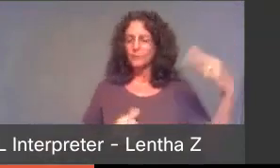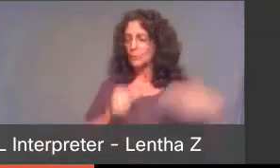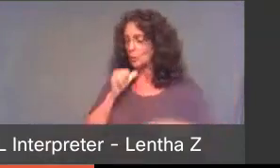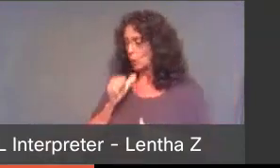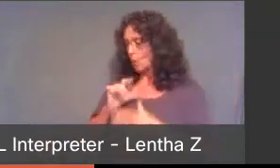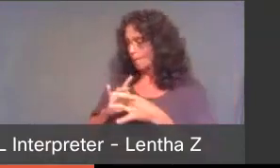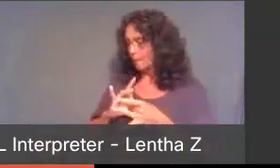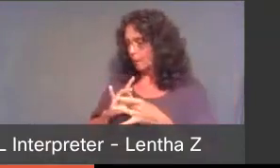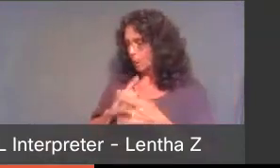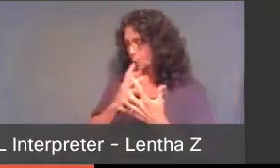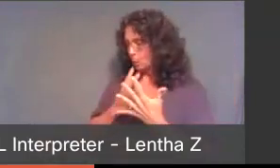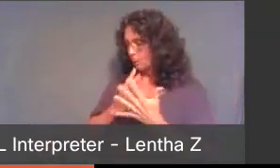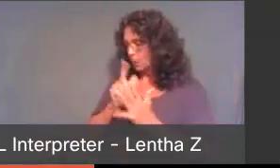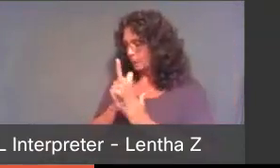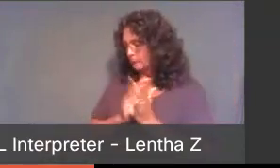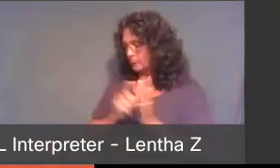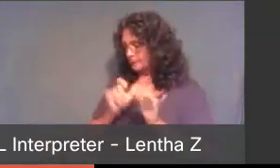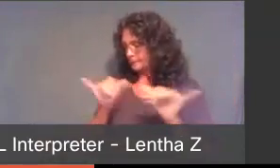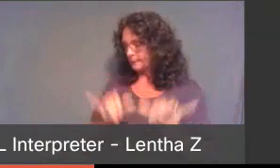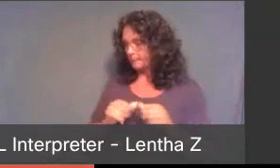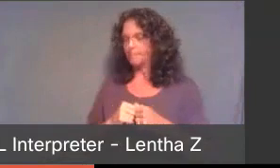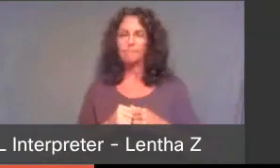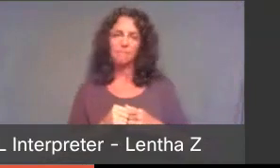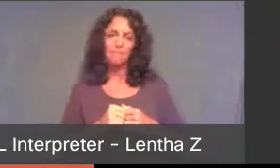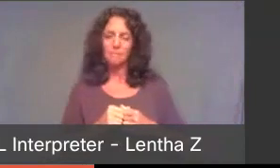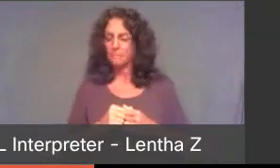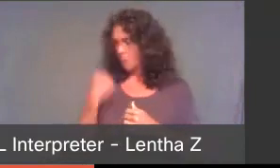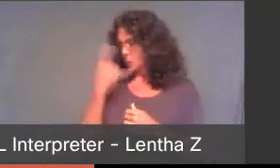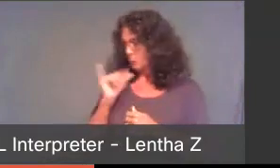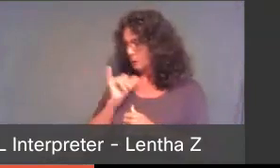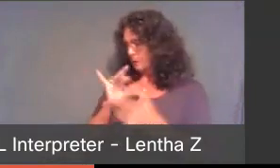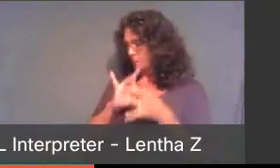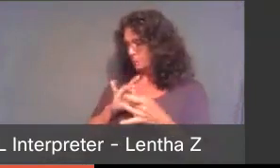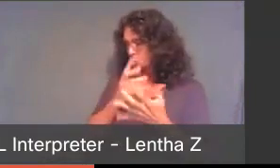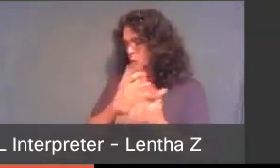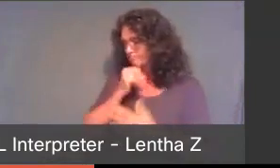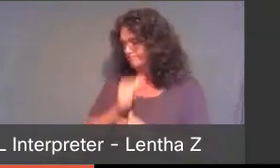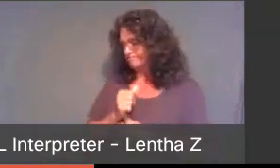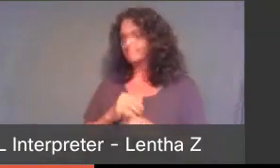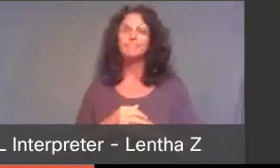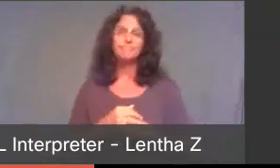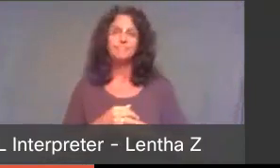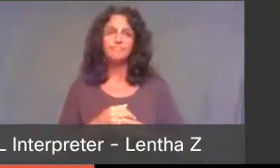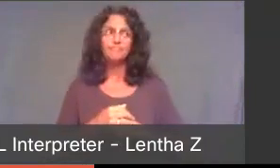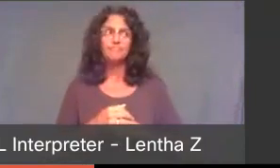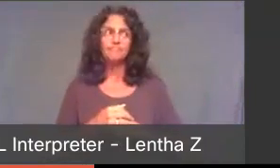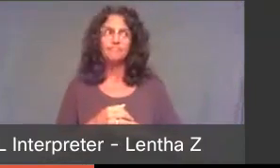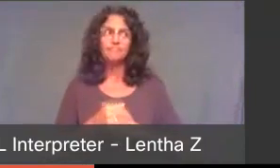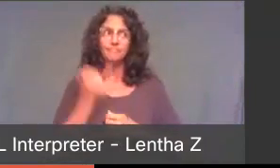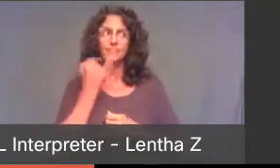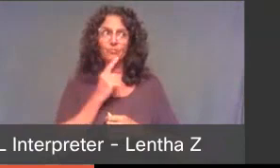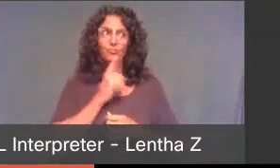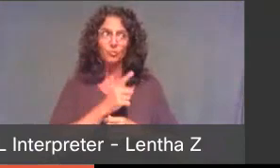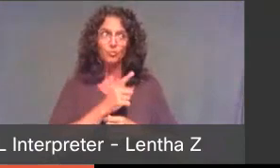the criminal legal system. You don't look like you belong in jail. Because if that is true, then